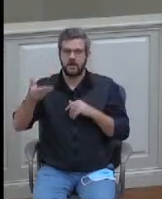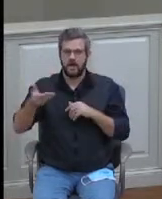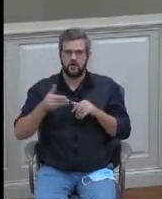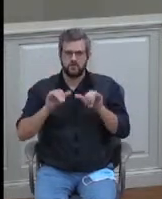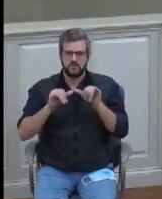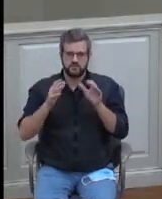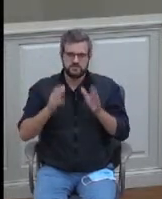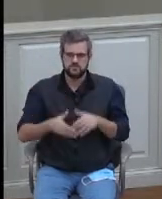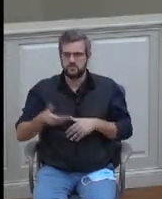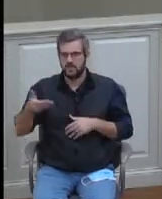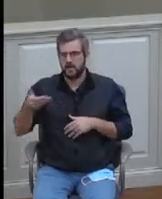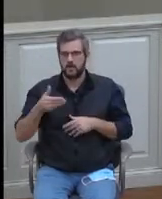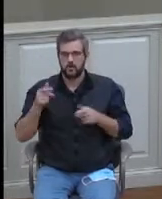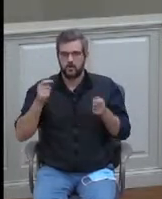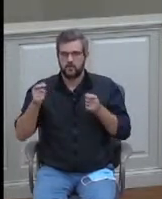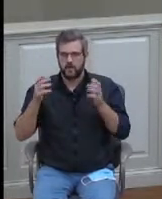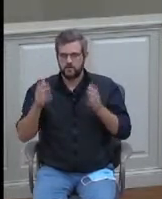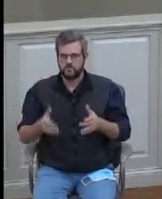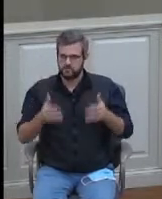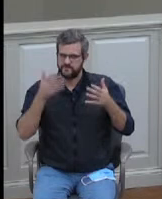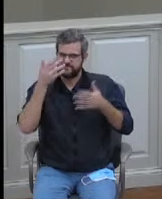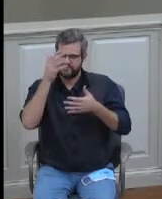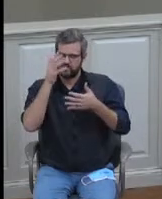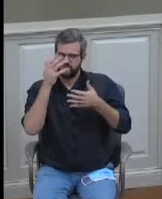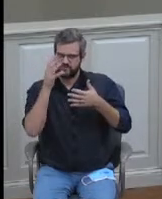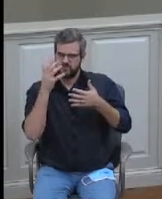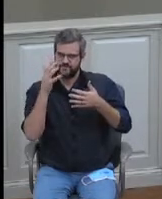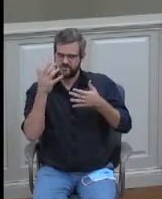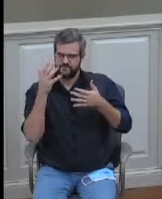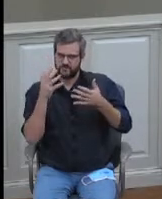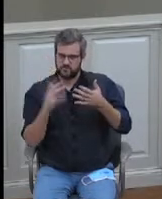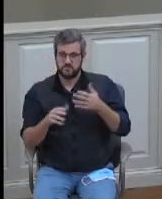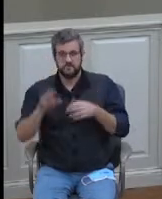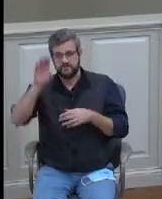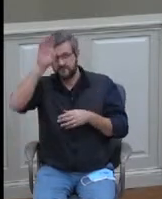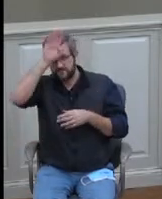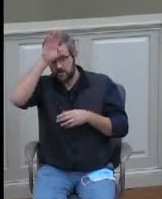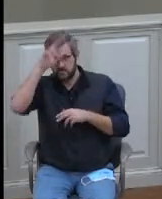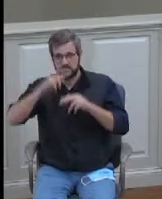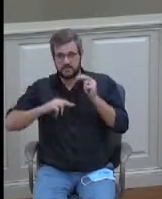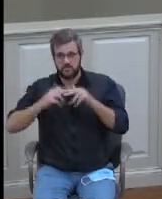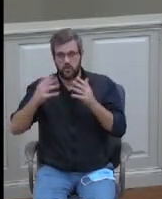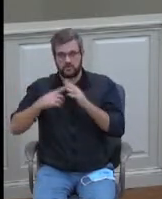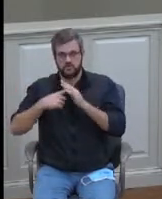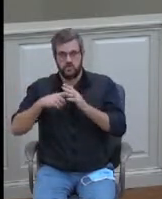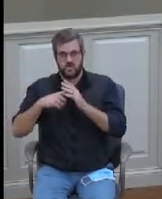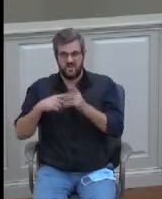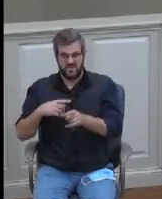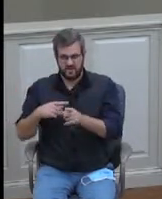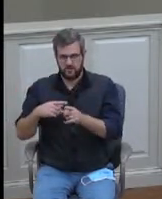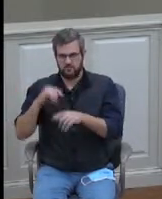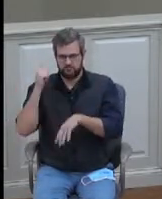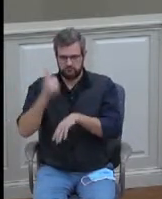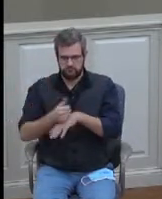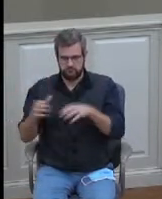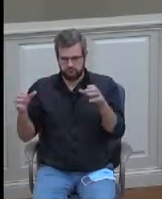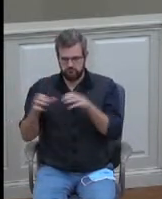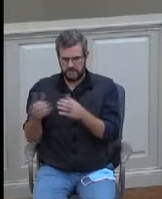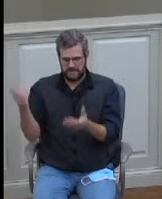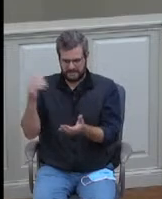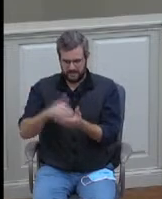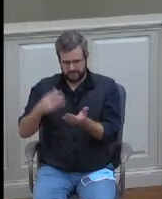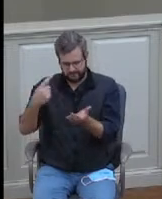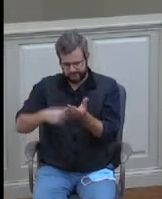engineers, hiring city manager, little things like that. Fire station's under construction. So let's reset and talk about the long list of